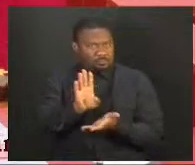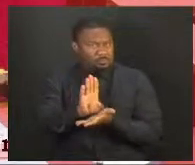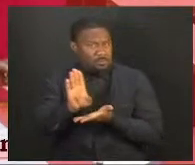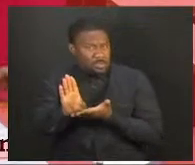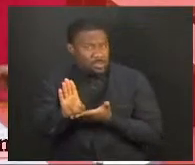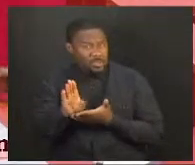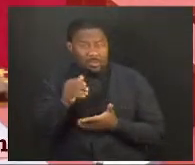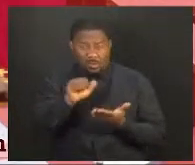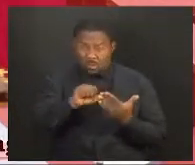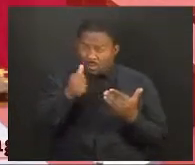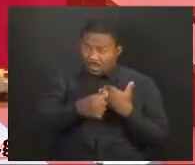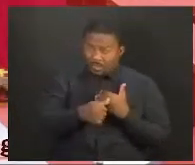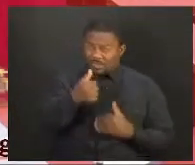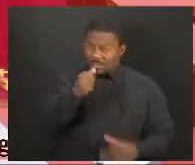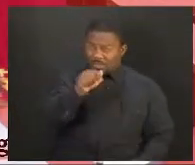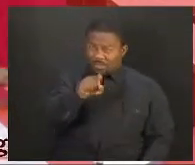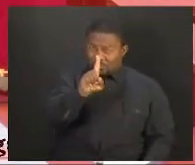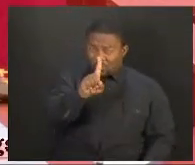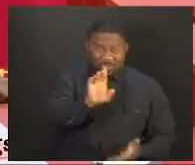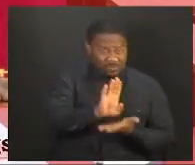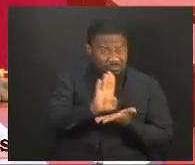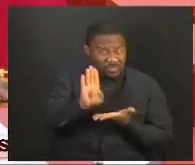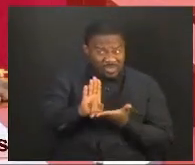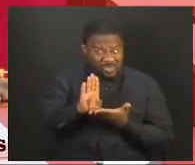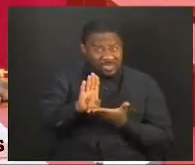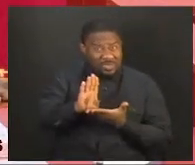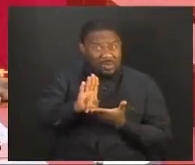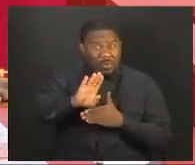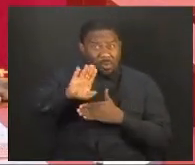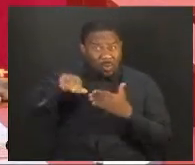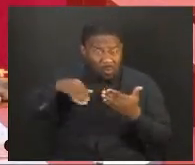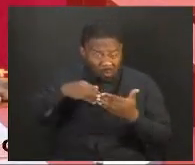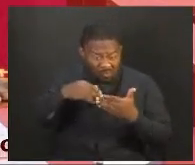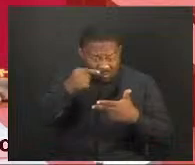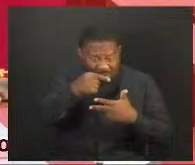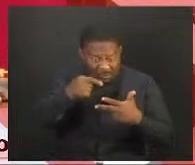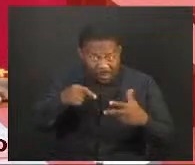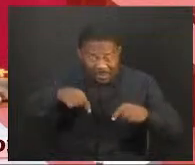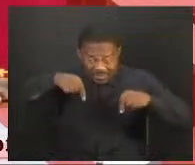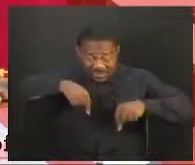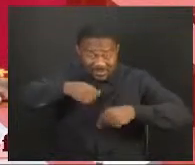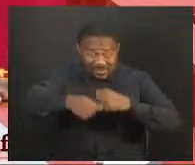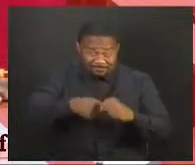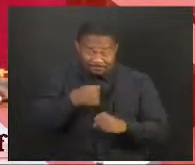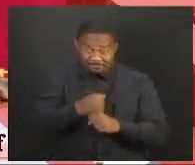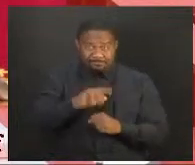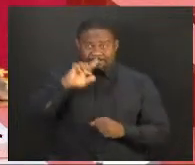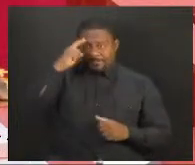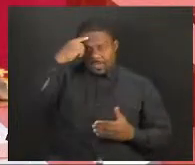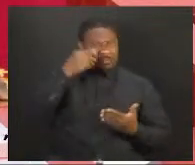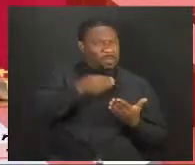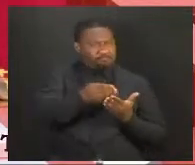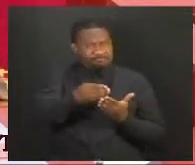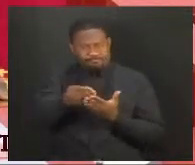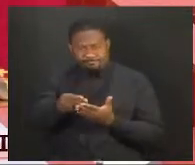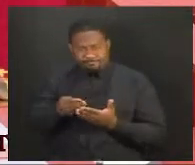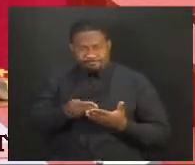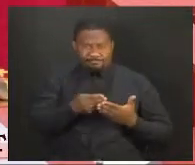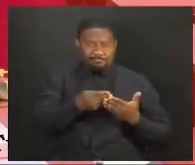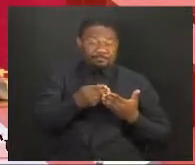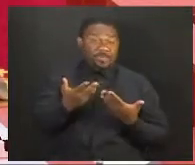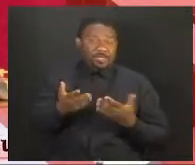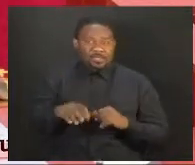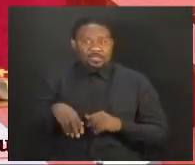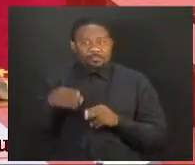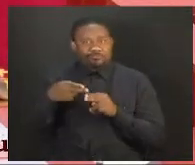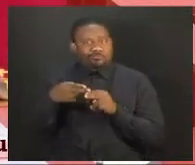billion, all this year. Right, Honorable Speaker, the fiscal challenges are further compounded by the significant short-term Treasury